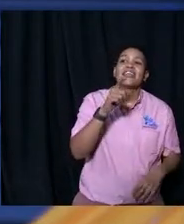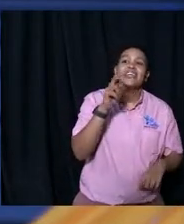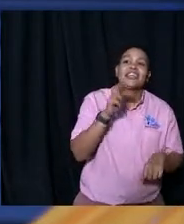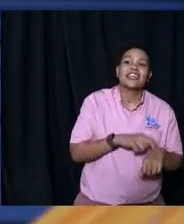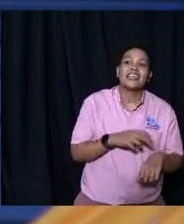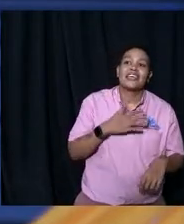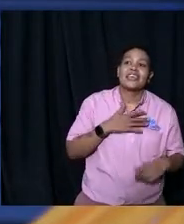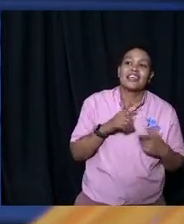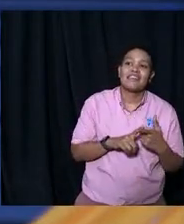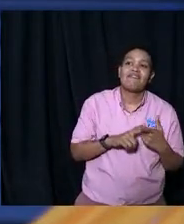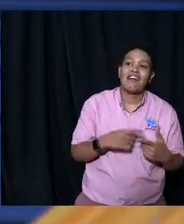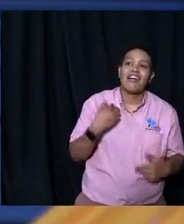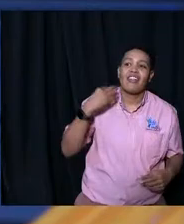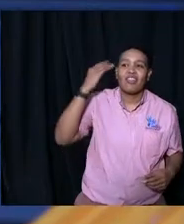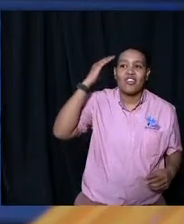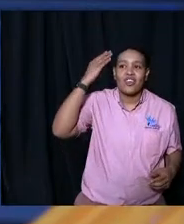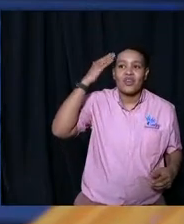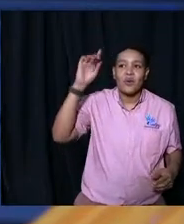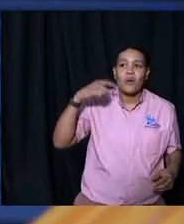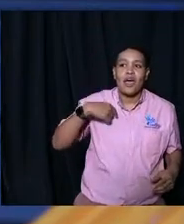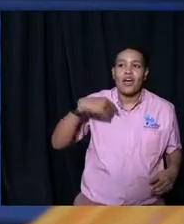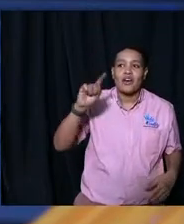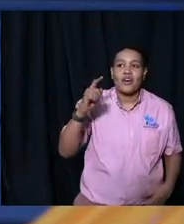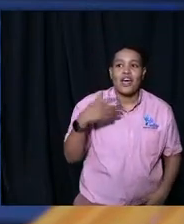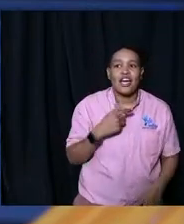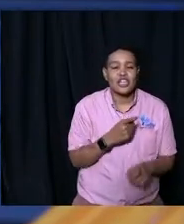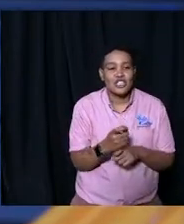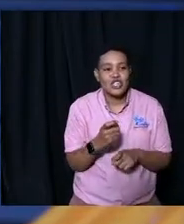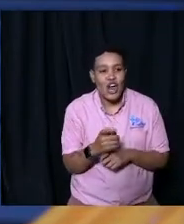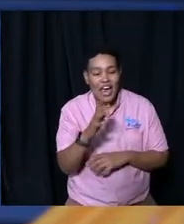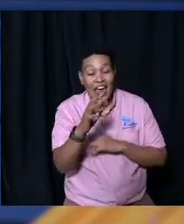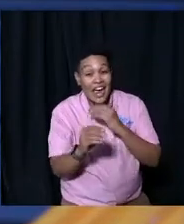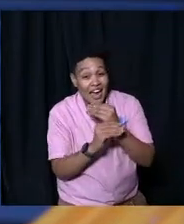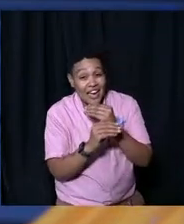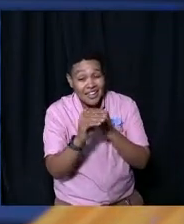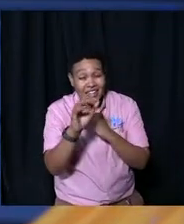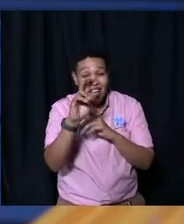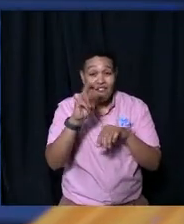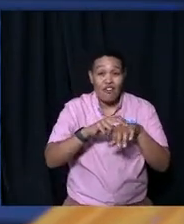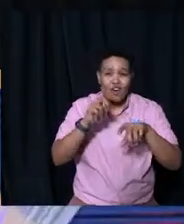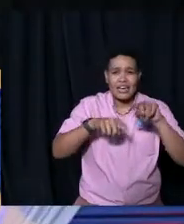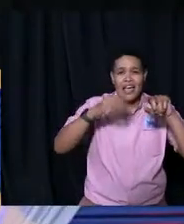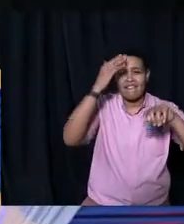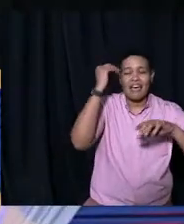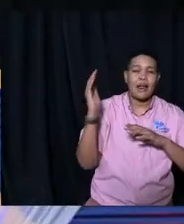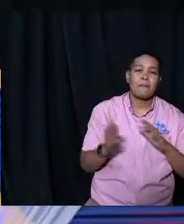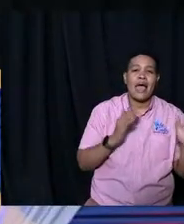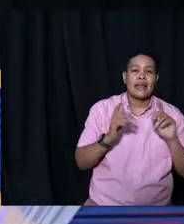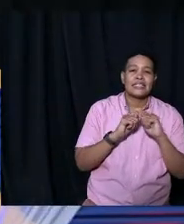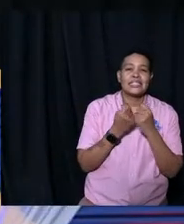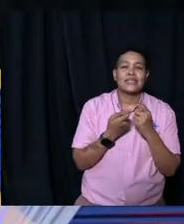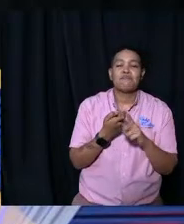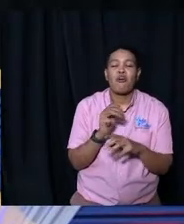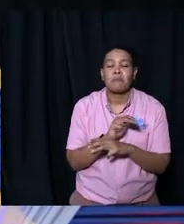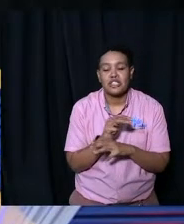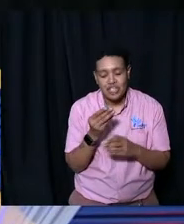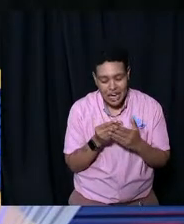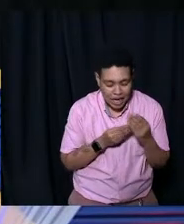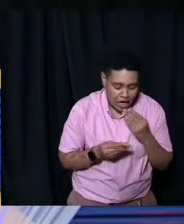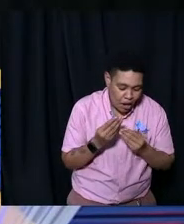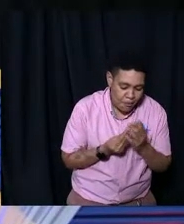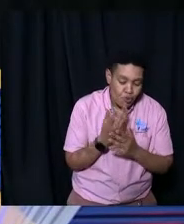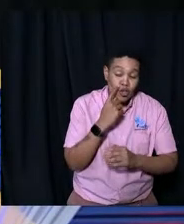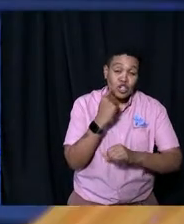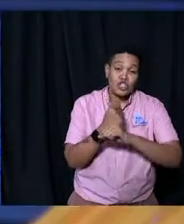my friends meaning they thought I didn't know where I was going. Just joking. Of course, we cannot forget the planning team from the Ministry of Economic Growth and